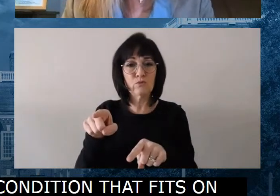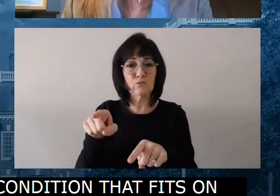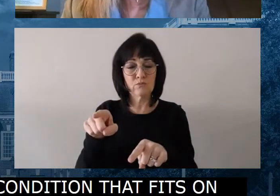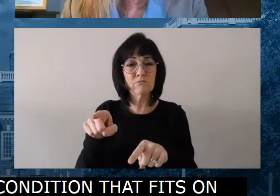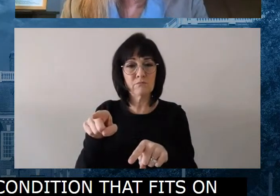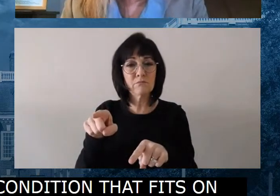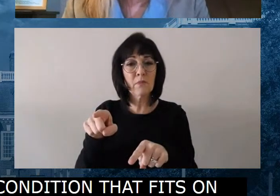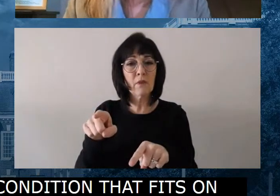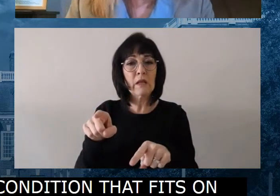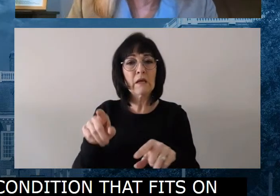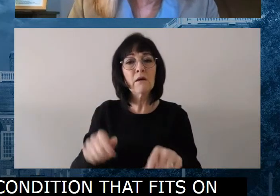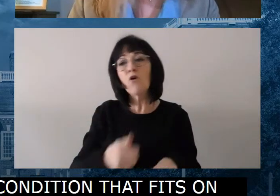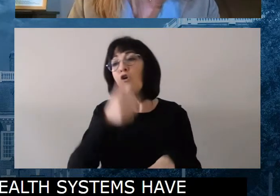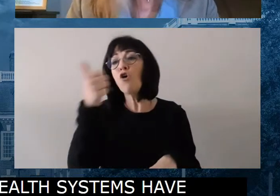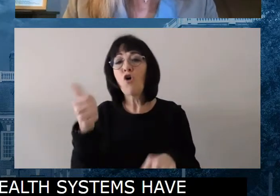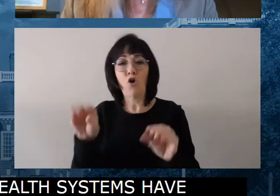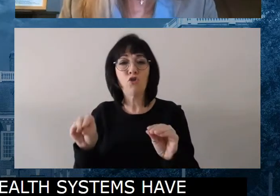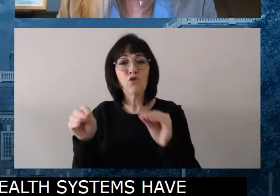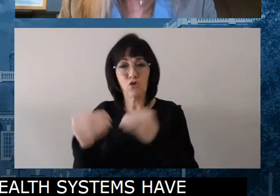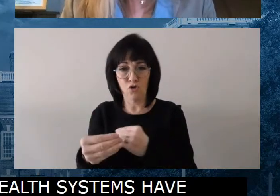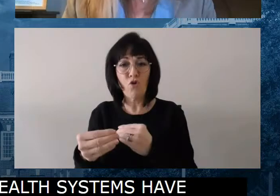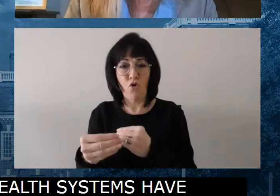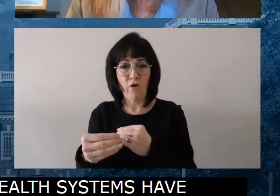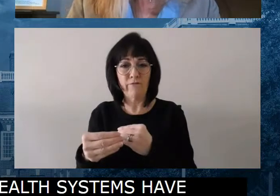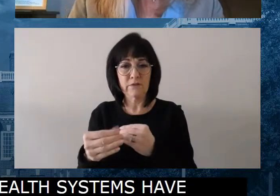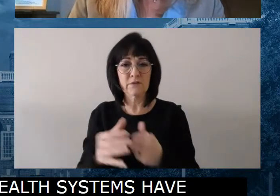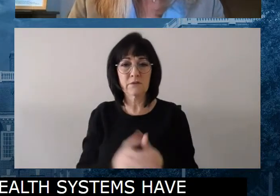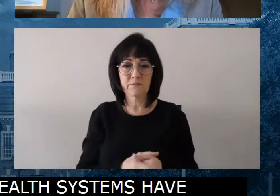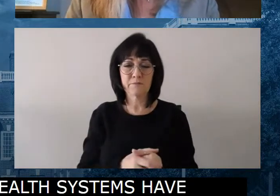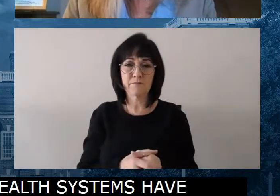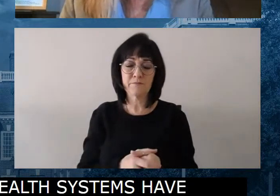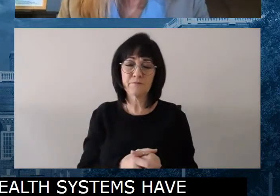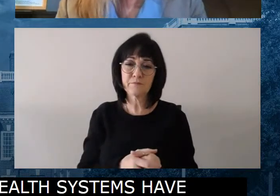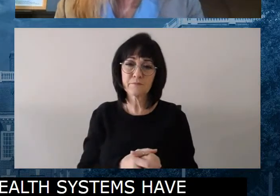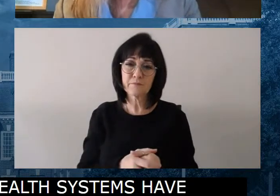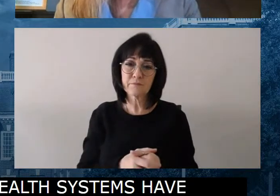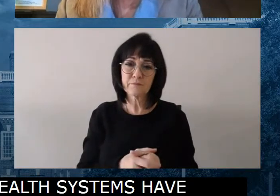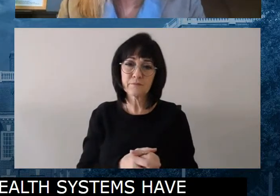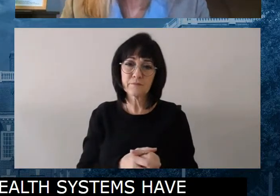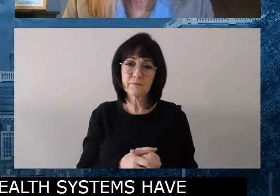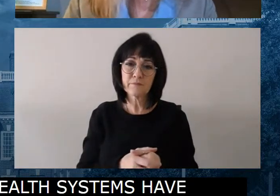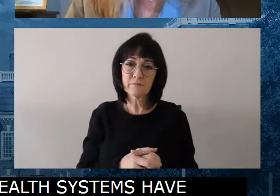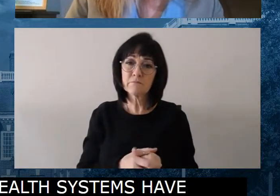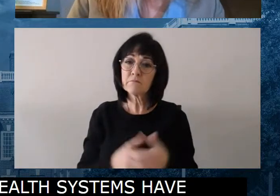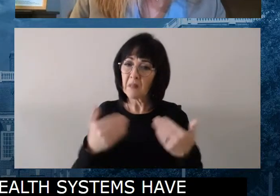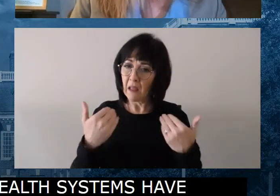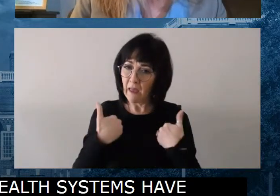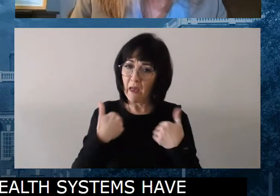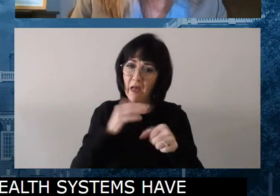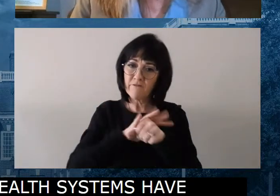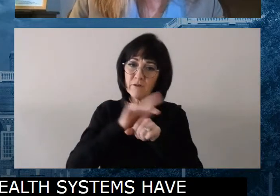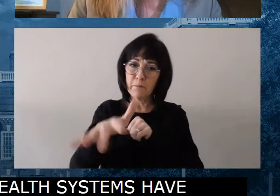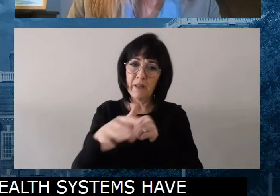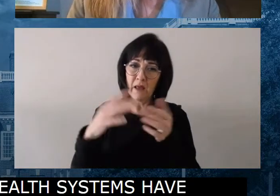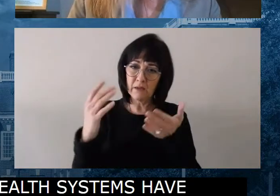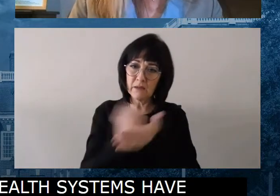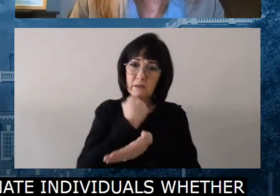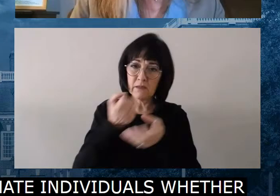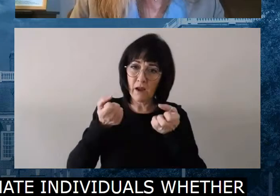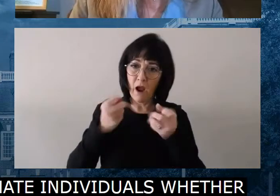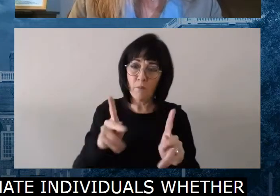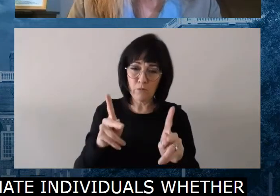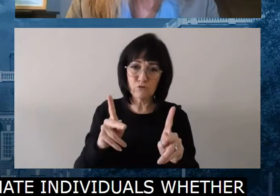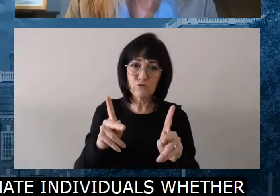and to vaccinate individuals, whether they're their patients or not. So there are opportunities for everyone to get